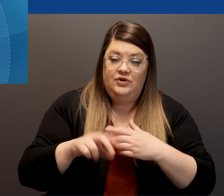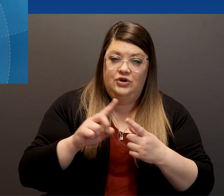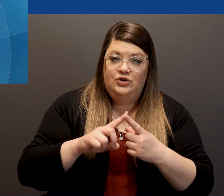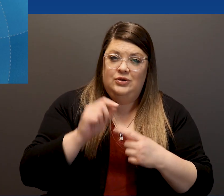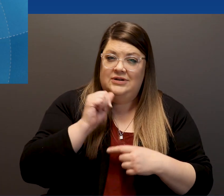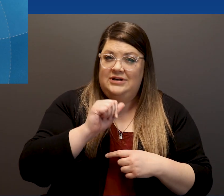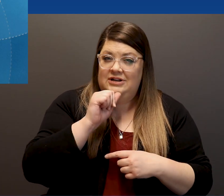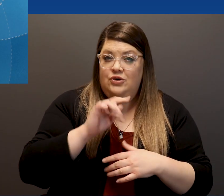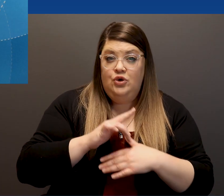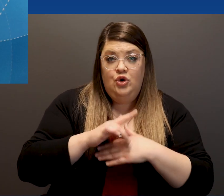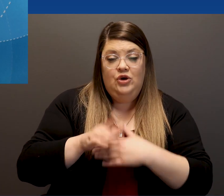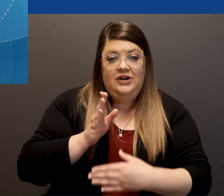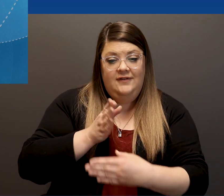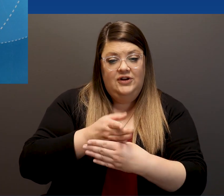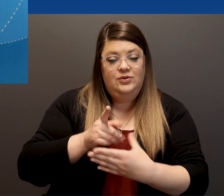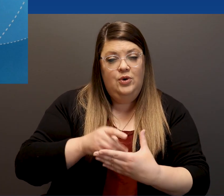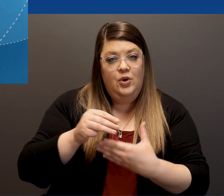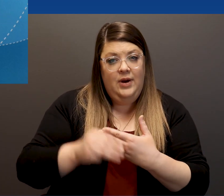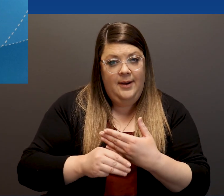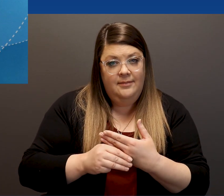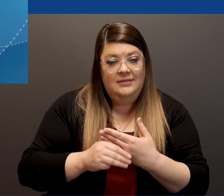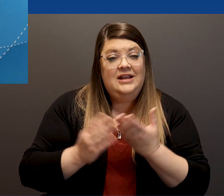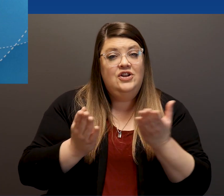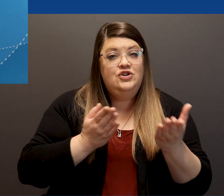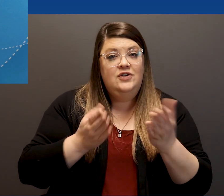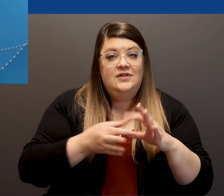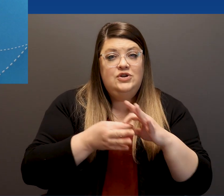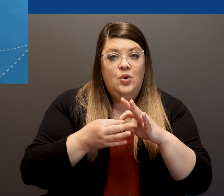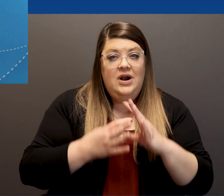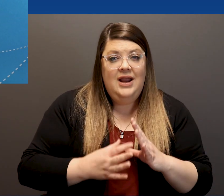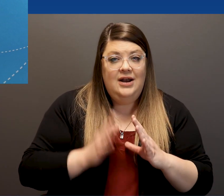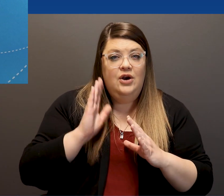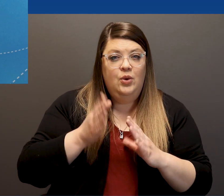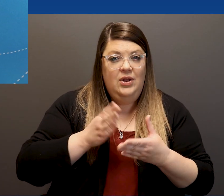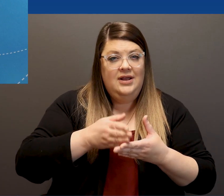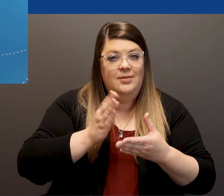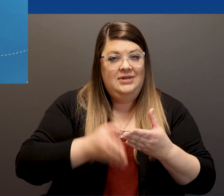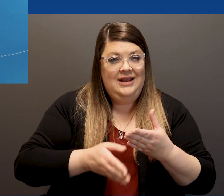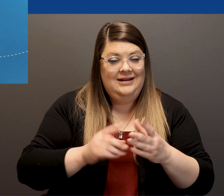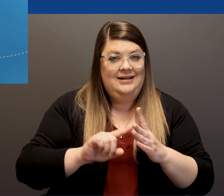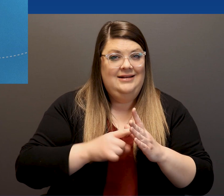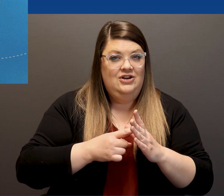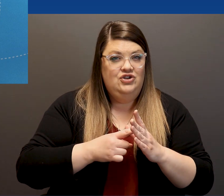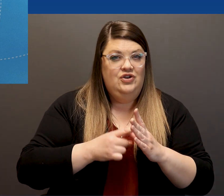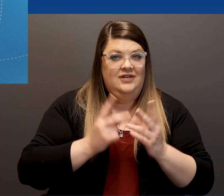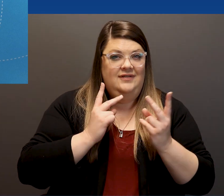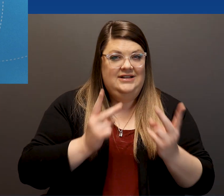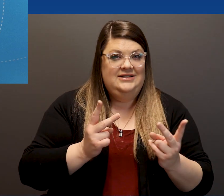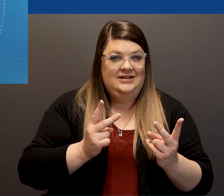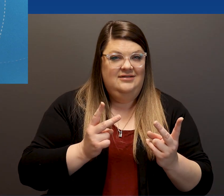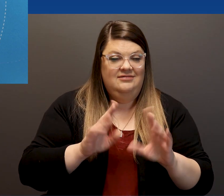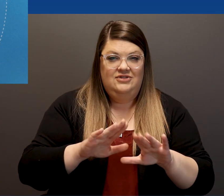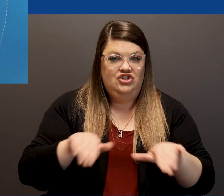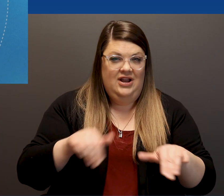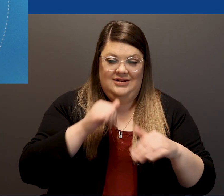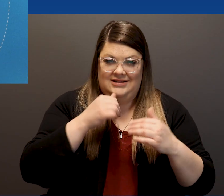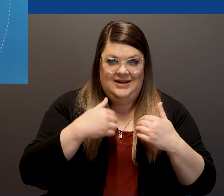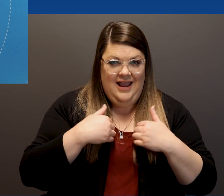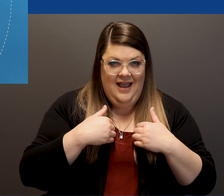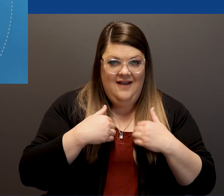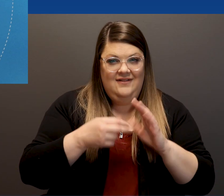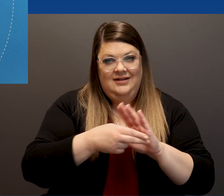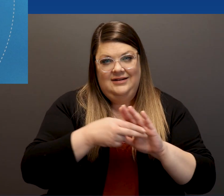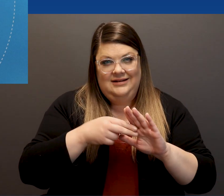the Arizona Early Intervention Program, the service coordinator will complete the initial visit. And if the child doesn't have a